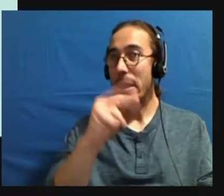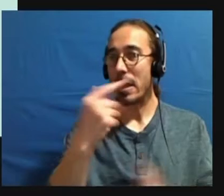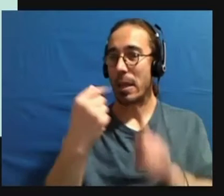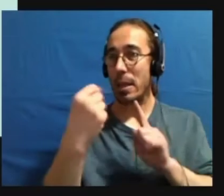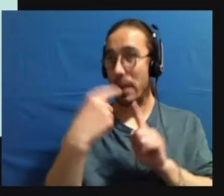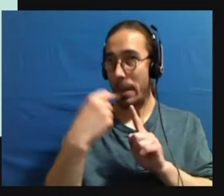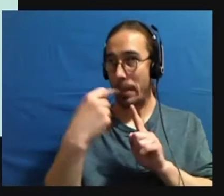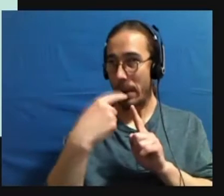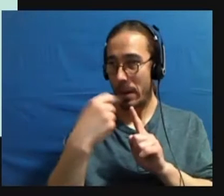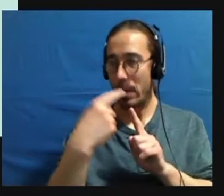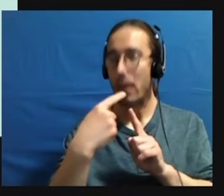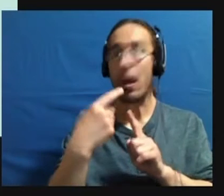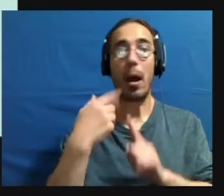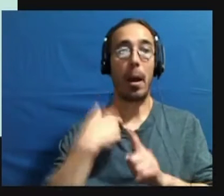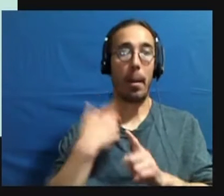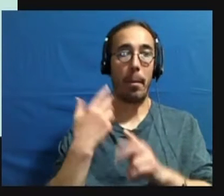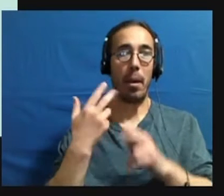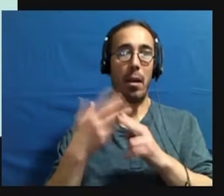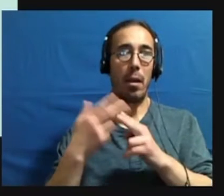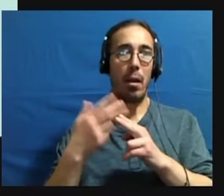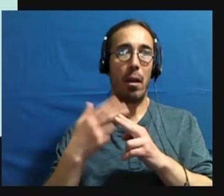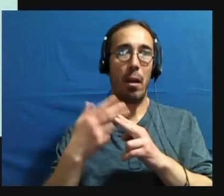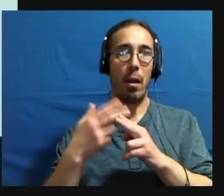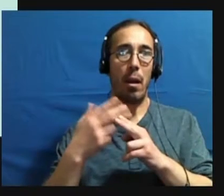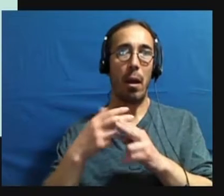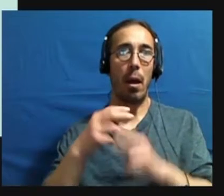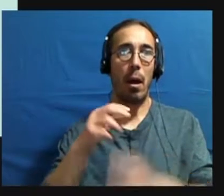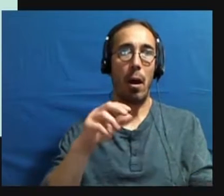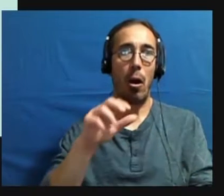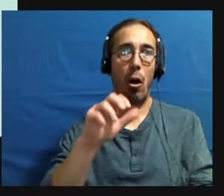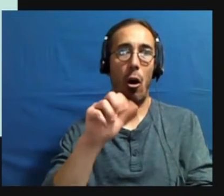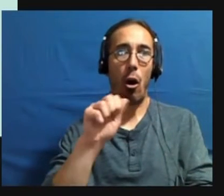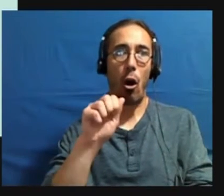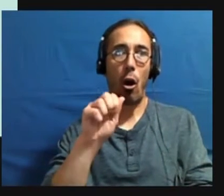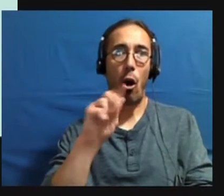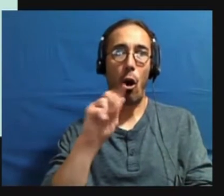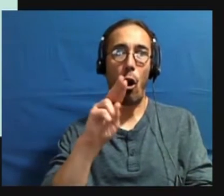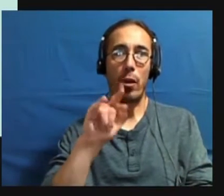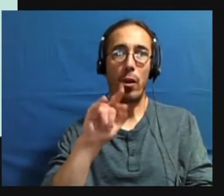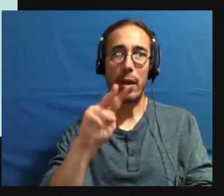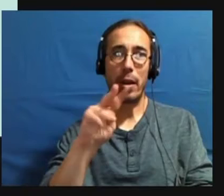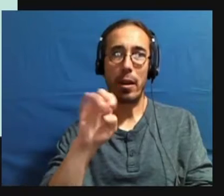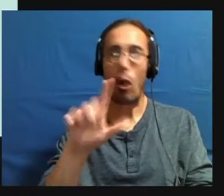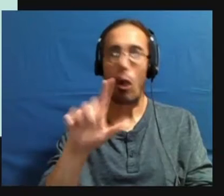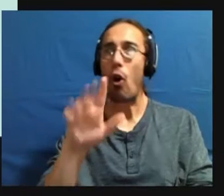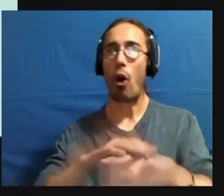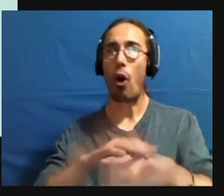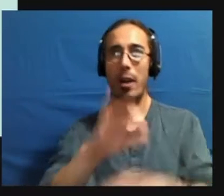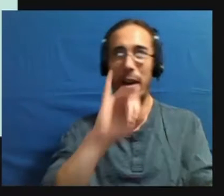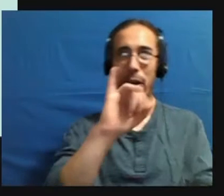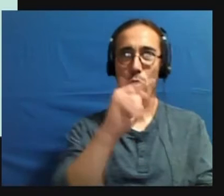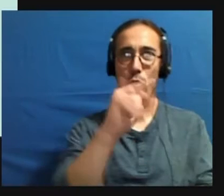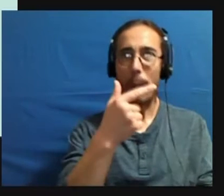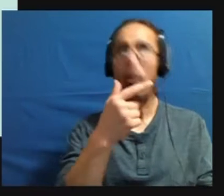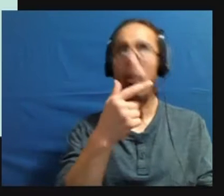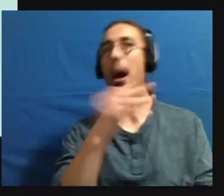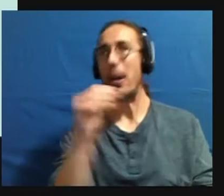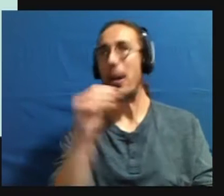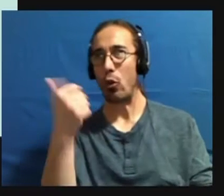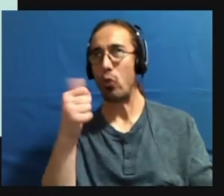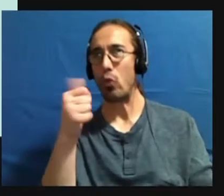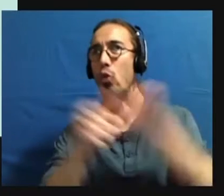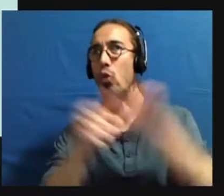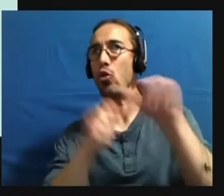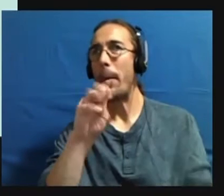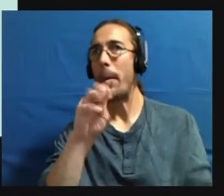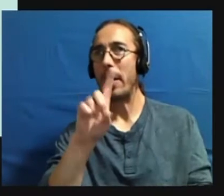So, I am Lauren Melissa, also known as Autinel on Instagram and other social media. My